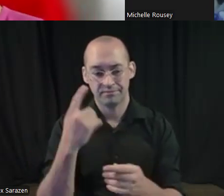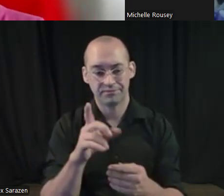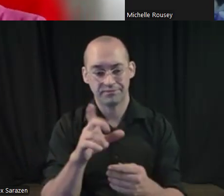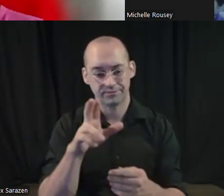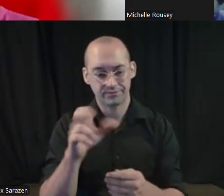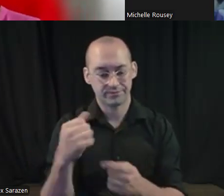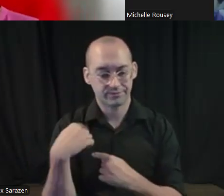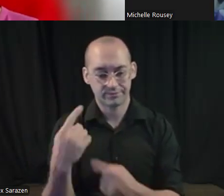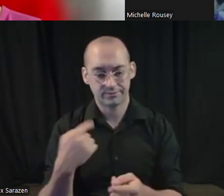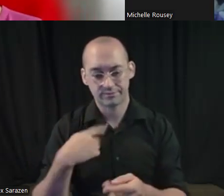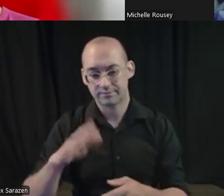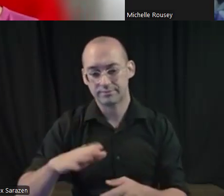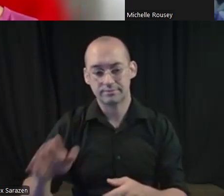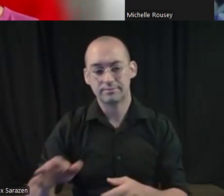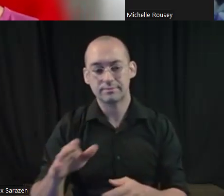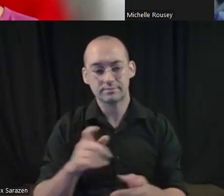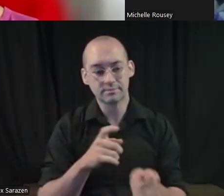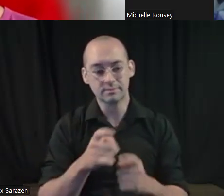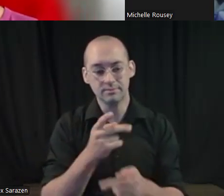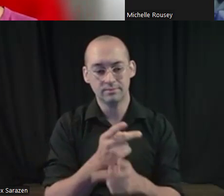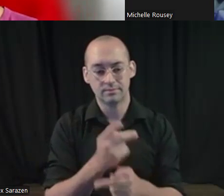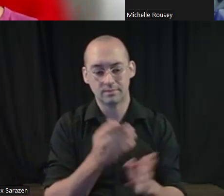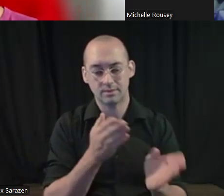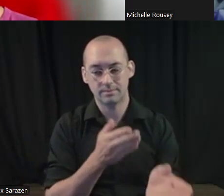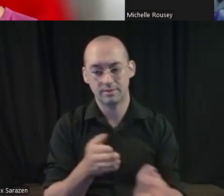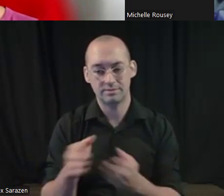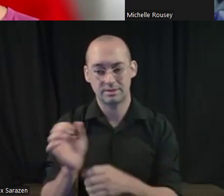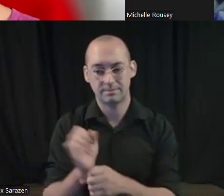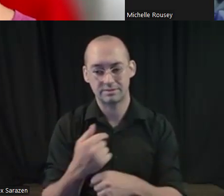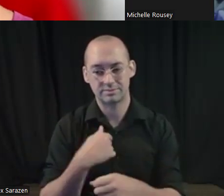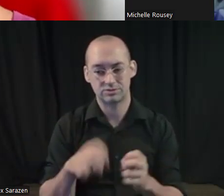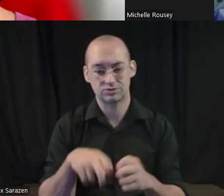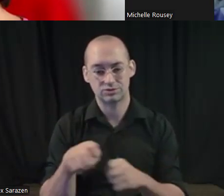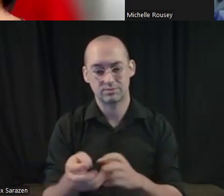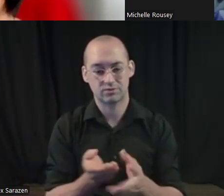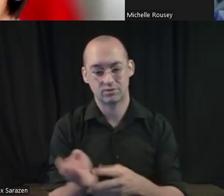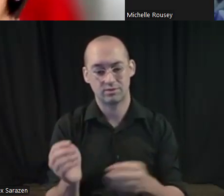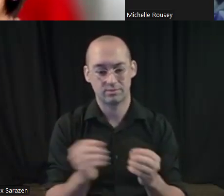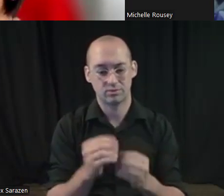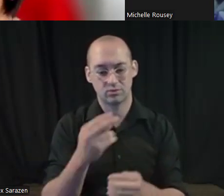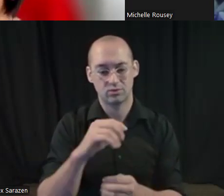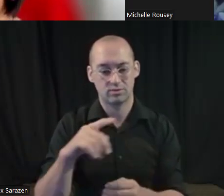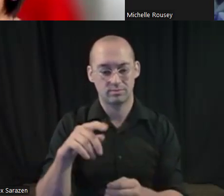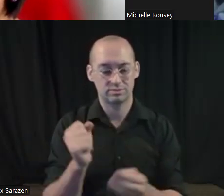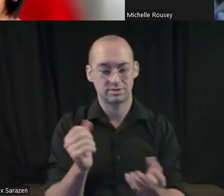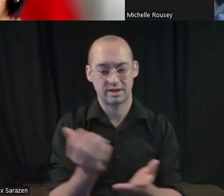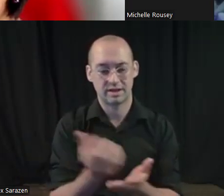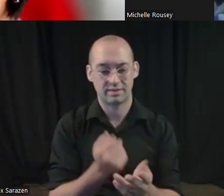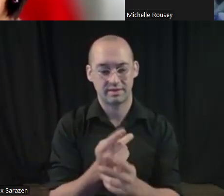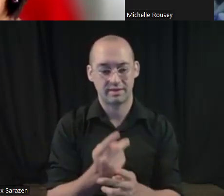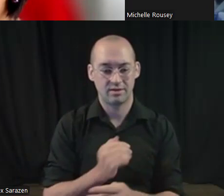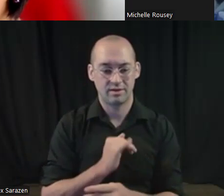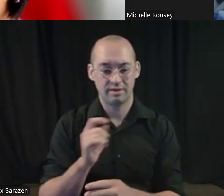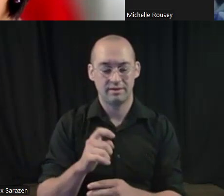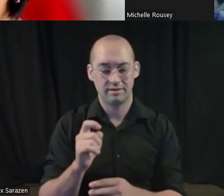child. Managed care plans make me jump through more hoops to get the care I need. I feel I'm fighting the